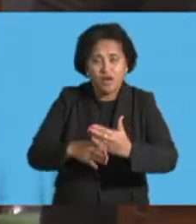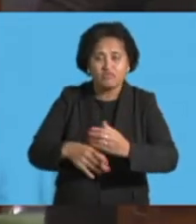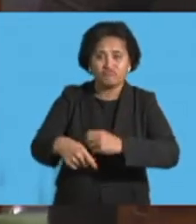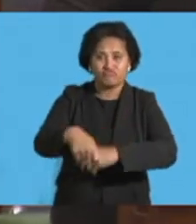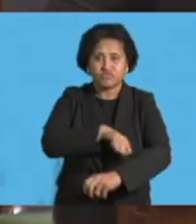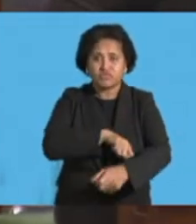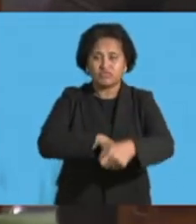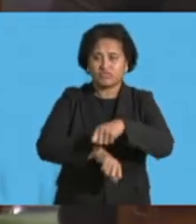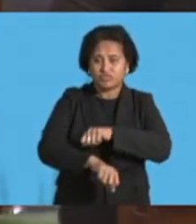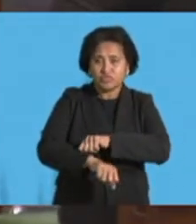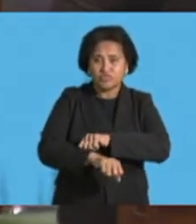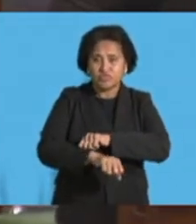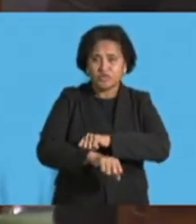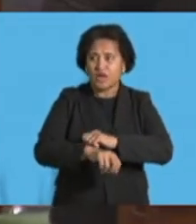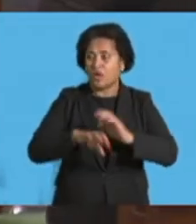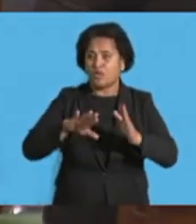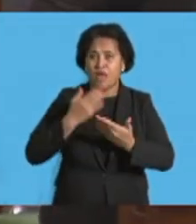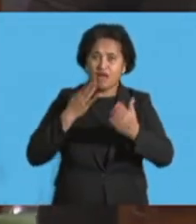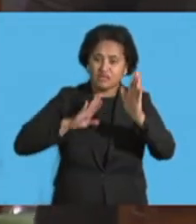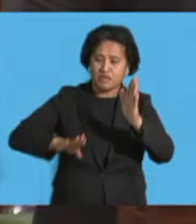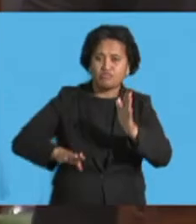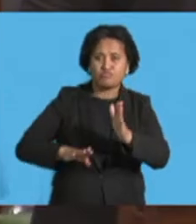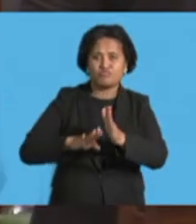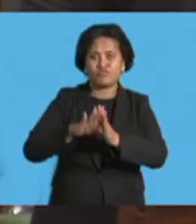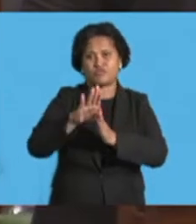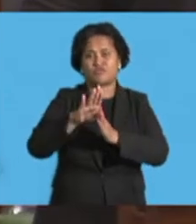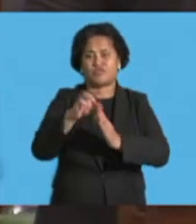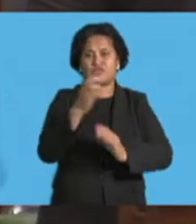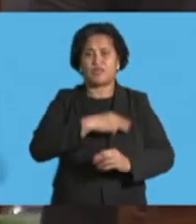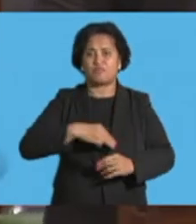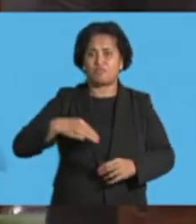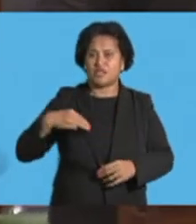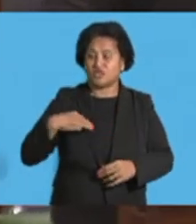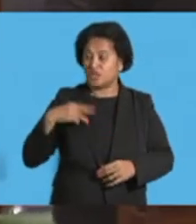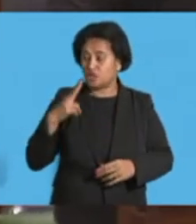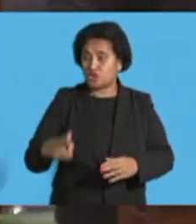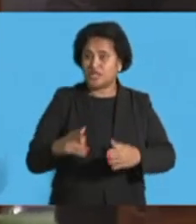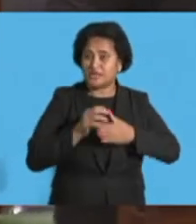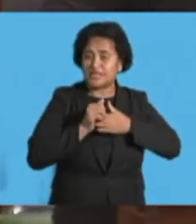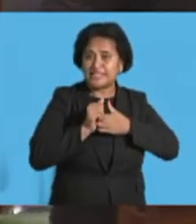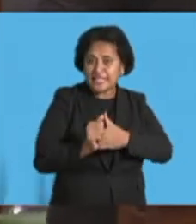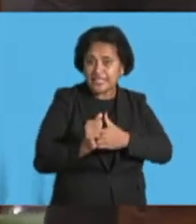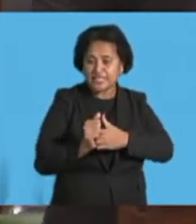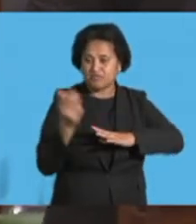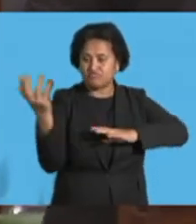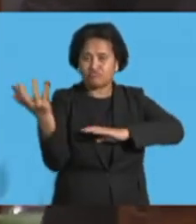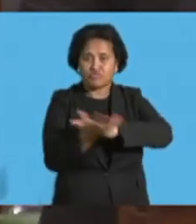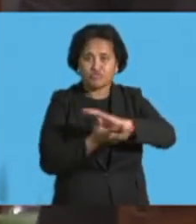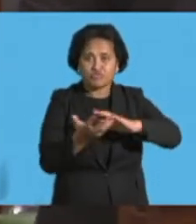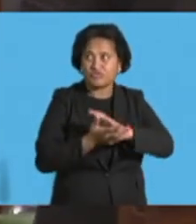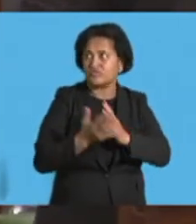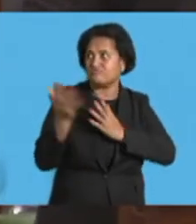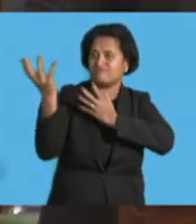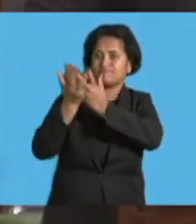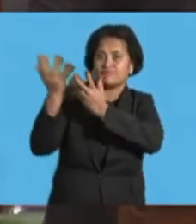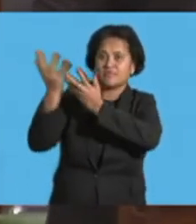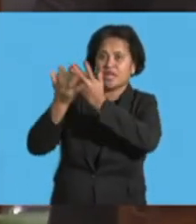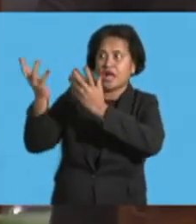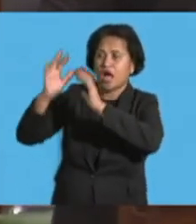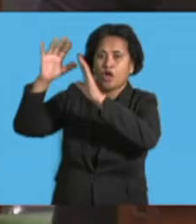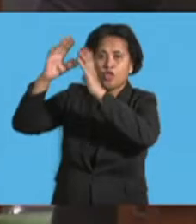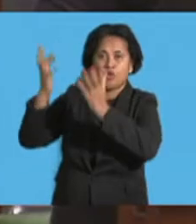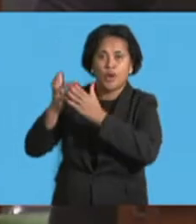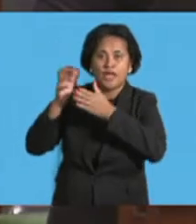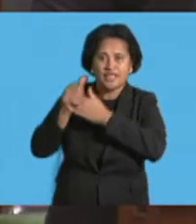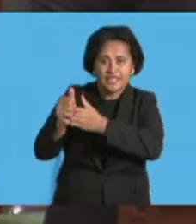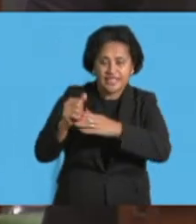and Poverty Alleviation to new heights. She has been an instrumental leader interacting with world leaders and international